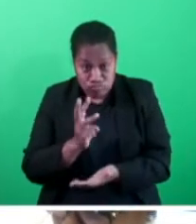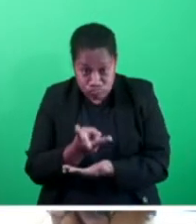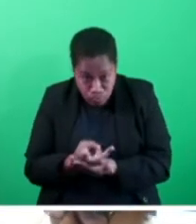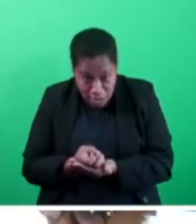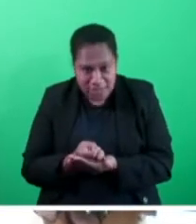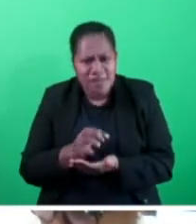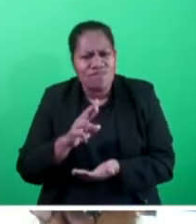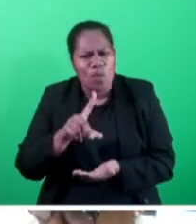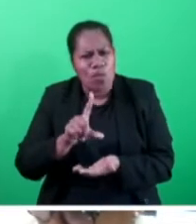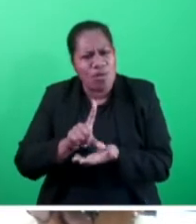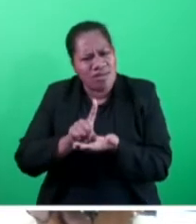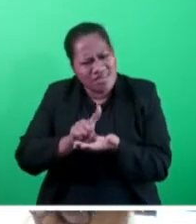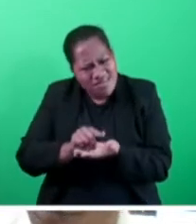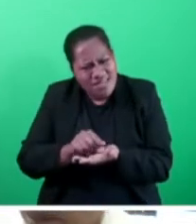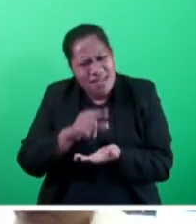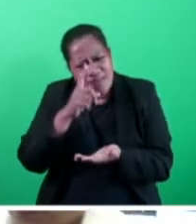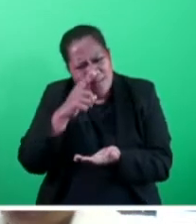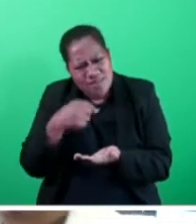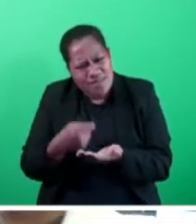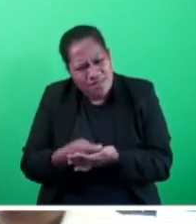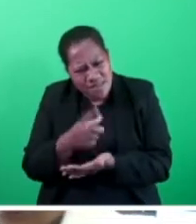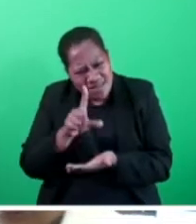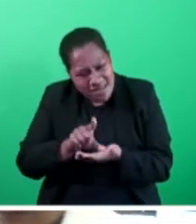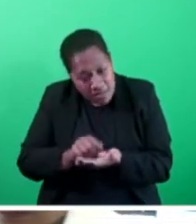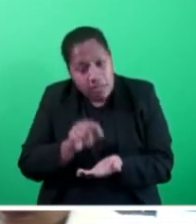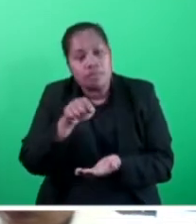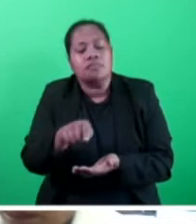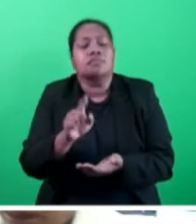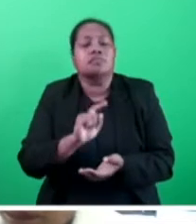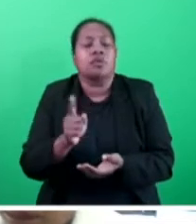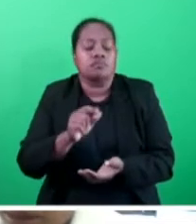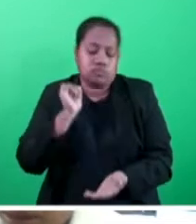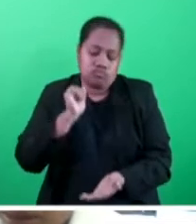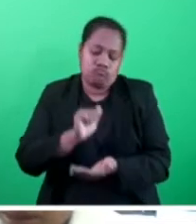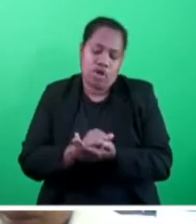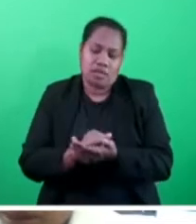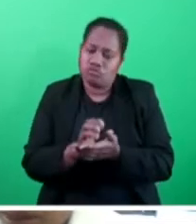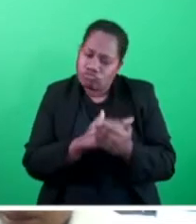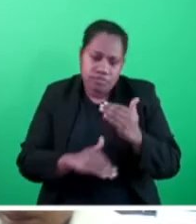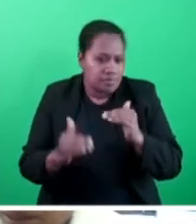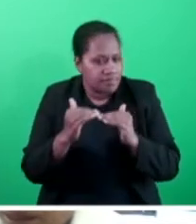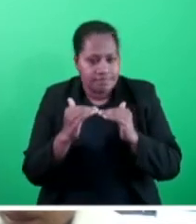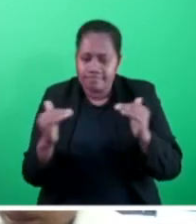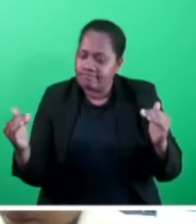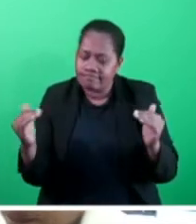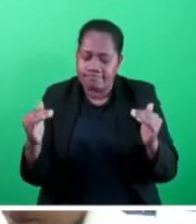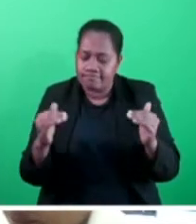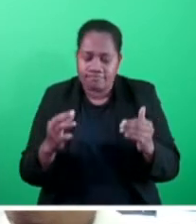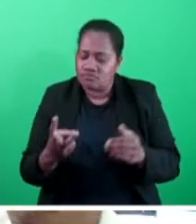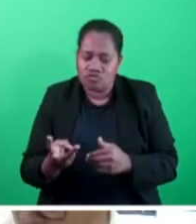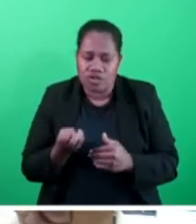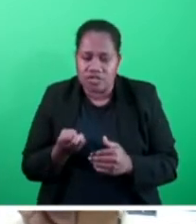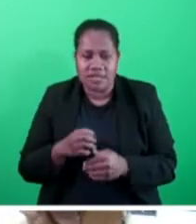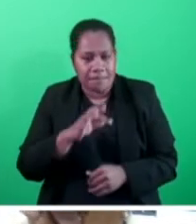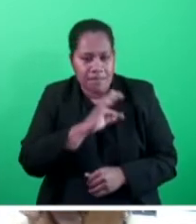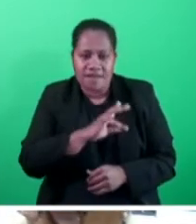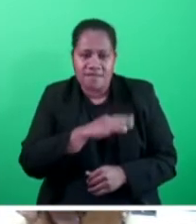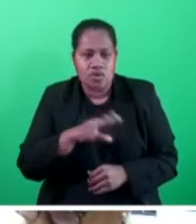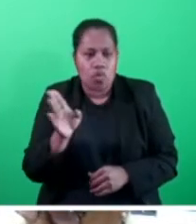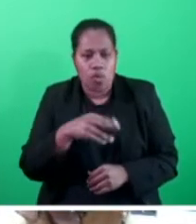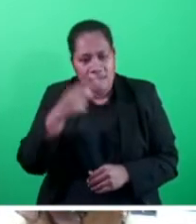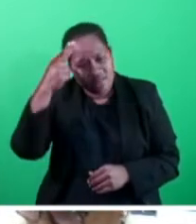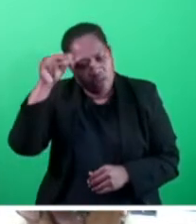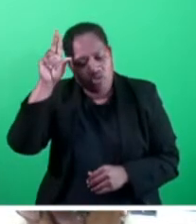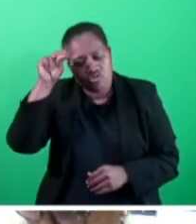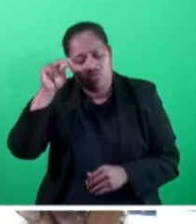ordinary workers their right to just and fair minimum wages, which has benefited Fijian workers in terms of their